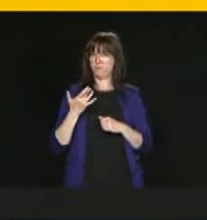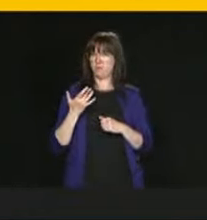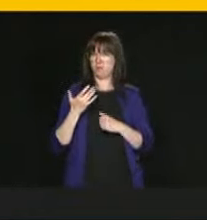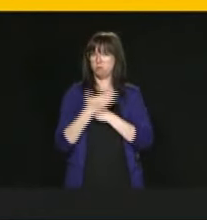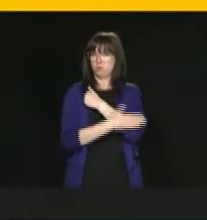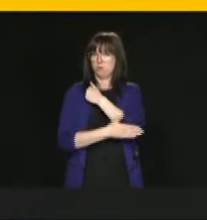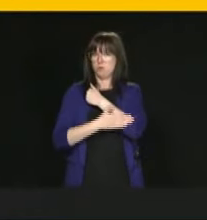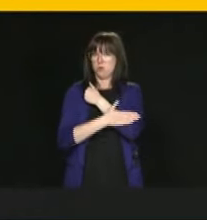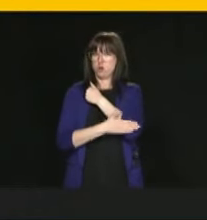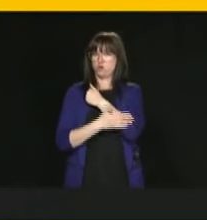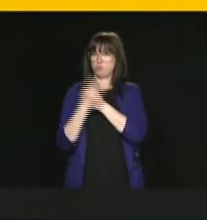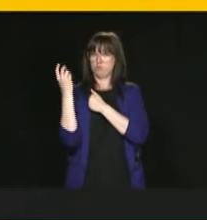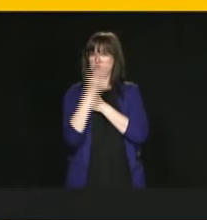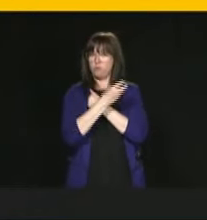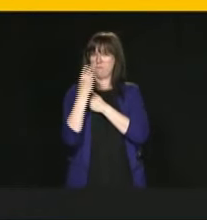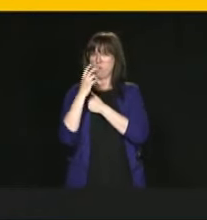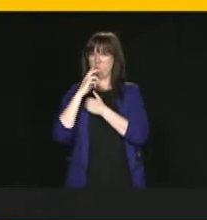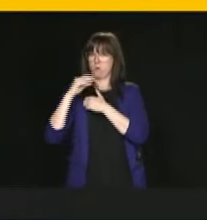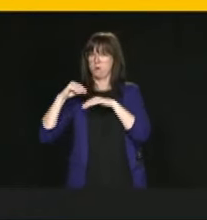that are reopening?